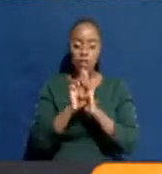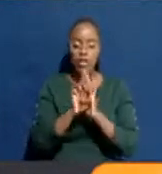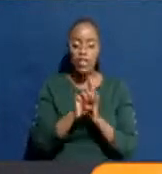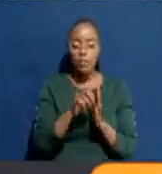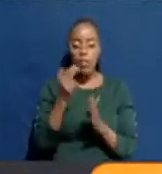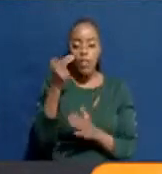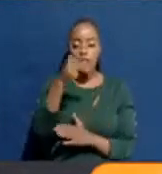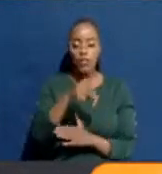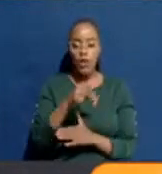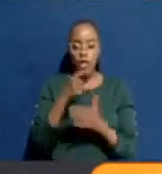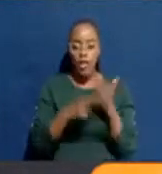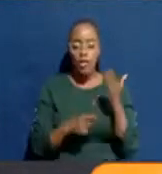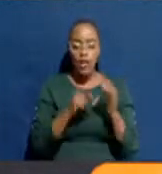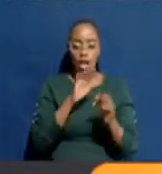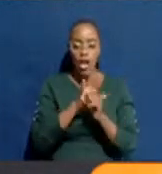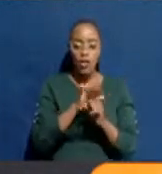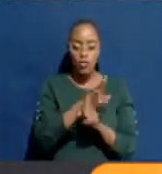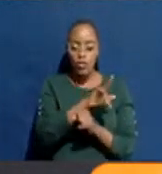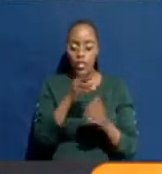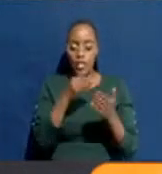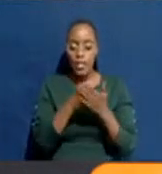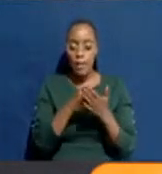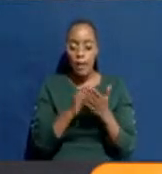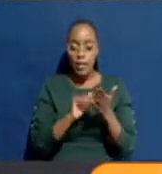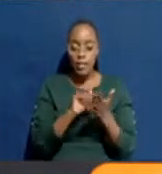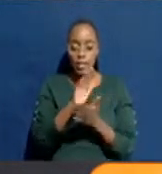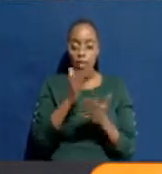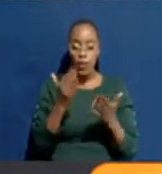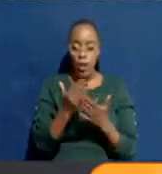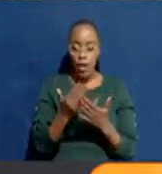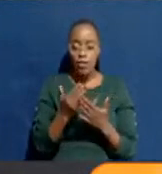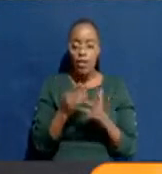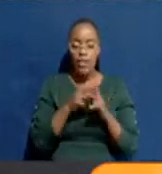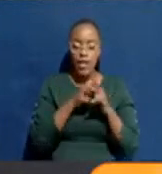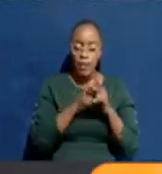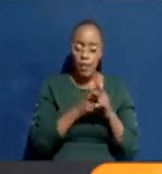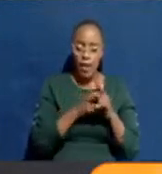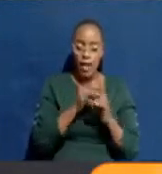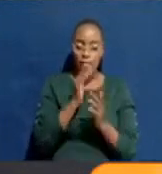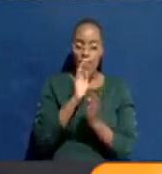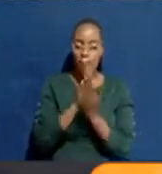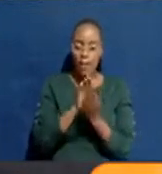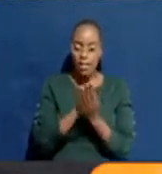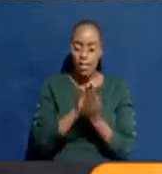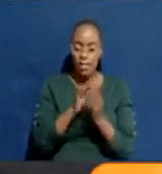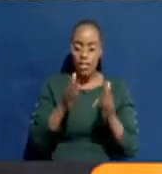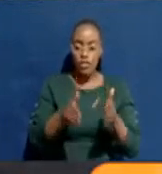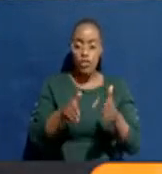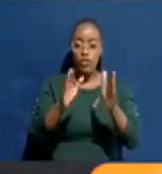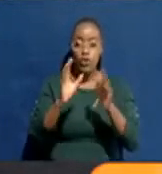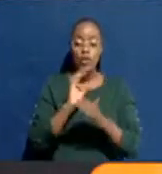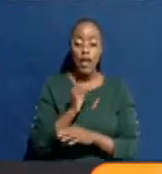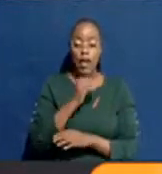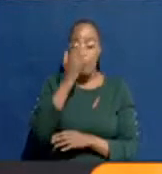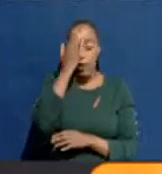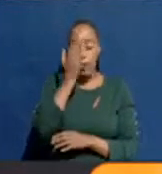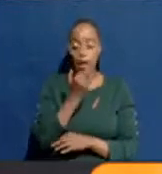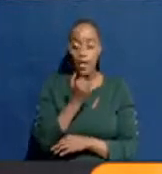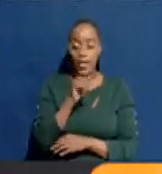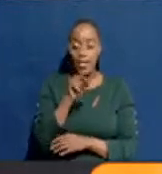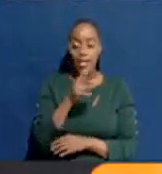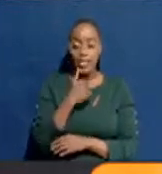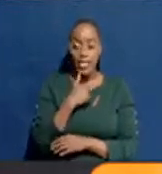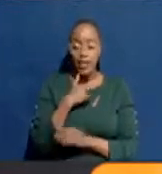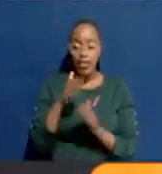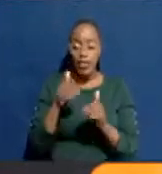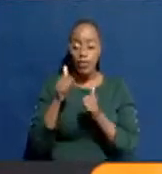levy, most of that money goes into the repair, the maintenance of our roads. Mm-hmm. Why? Because it is the roads